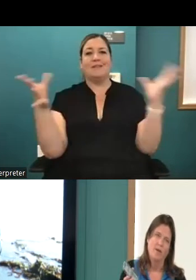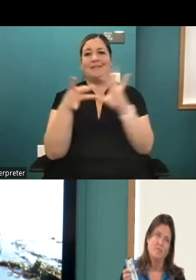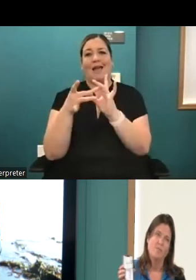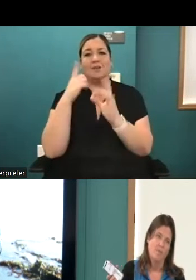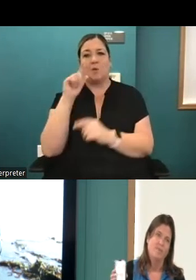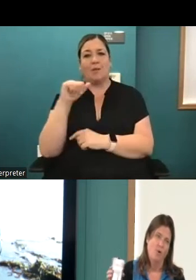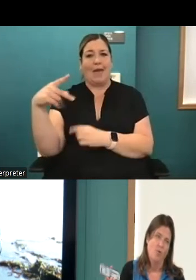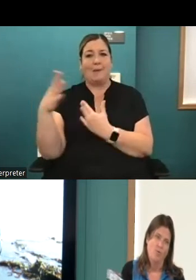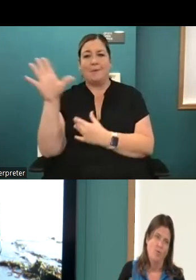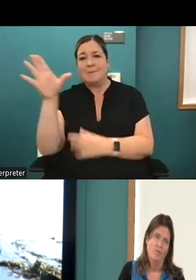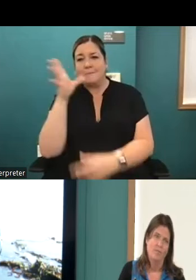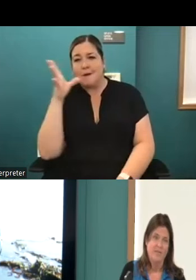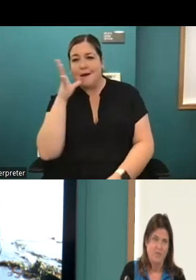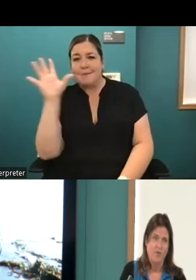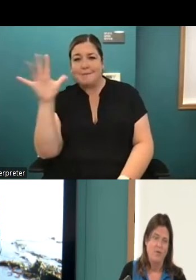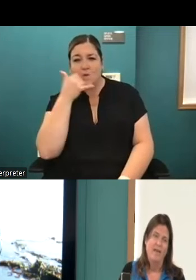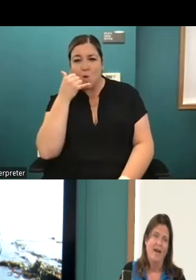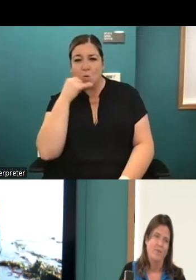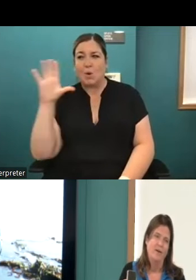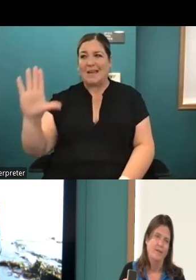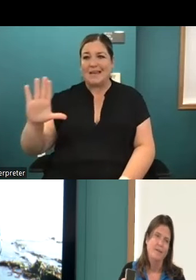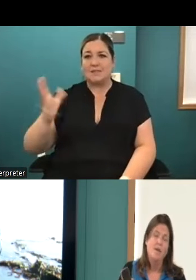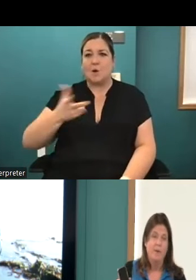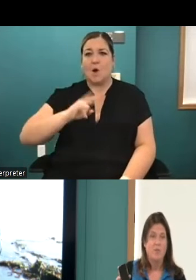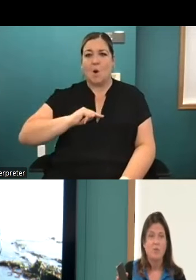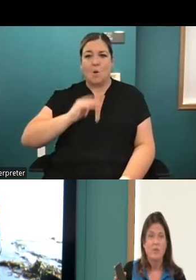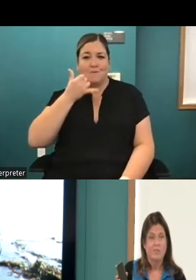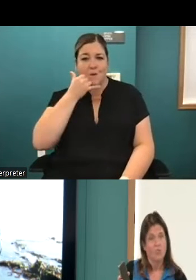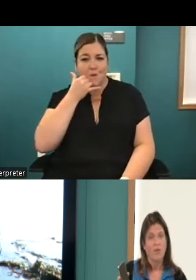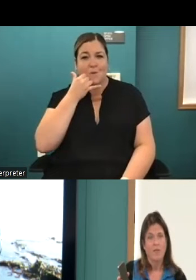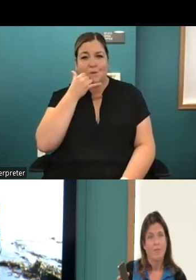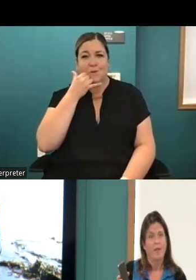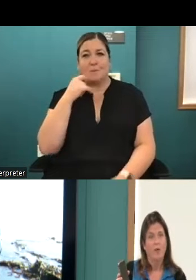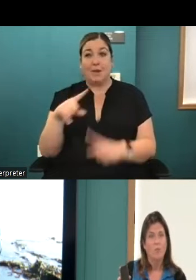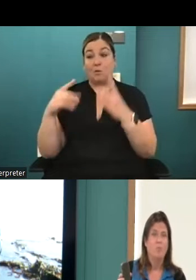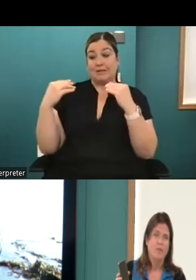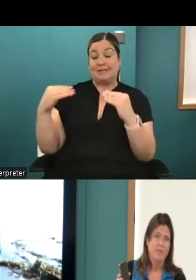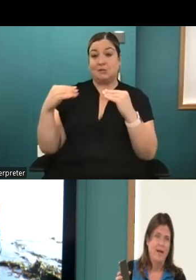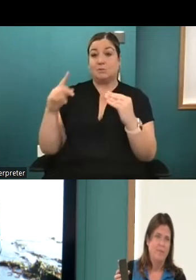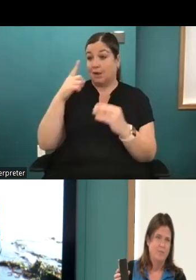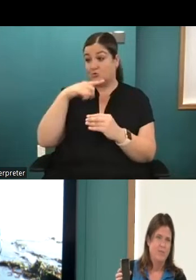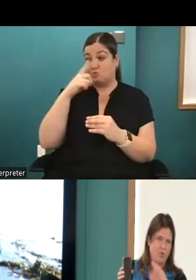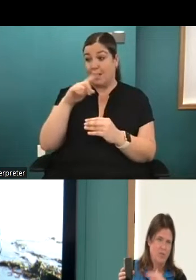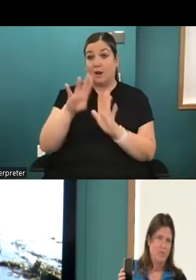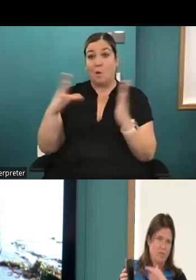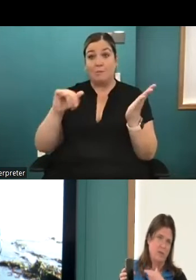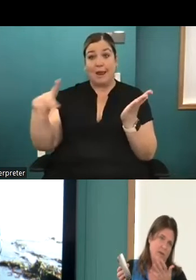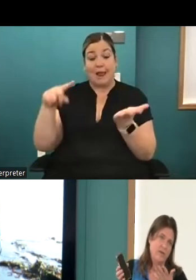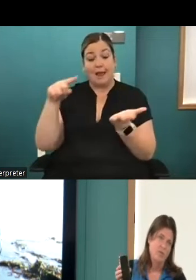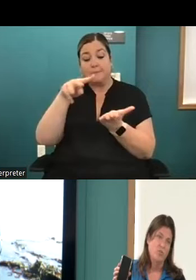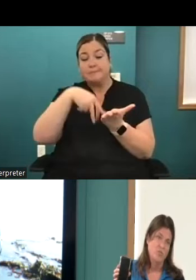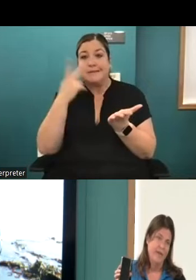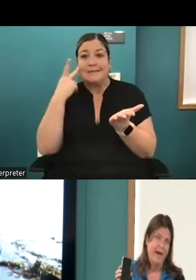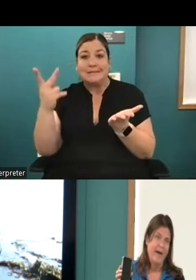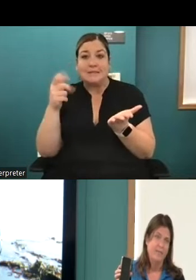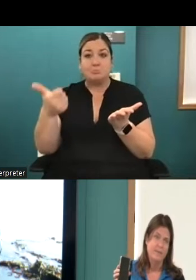it'd probably be on his mom's phone or his phone if he had one. But you could instruct them like, oh, will you pull up the app? Let's make sure everything looks good.